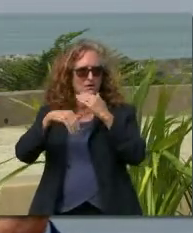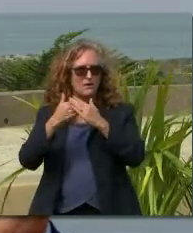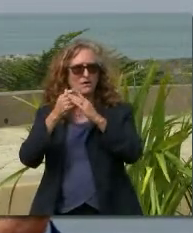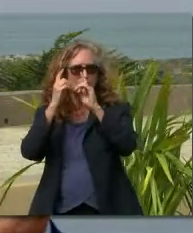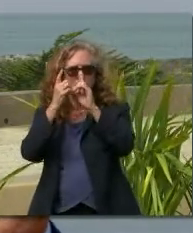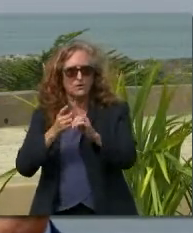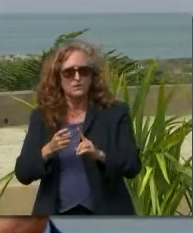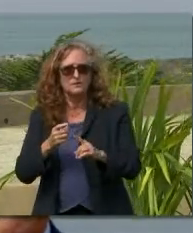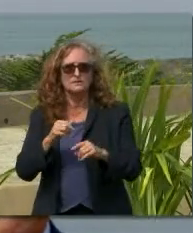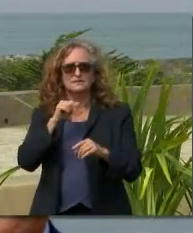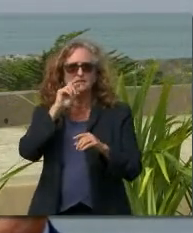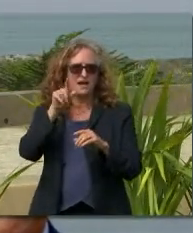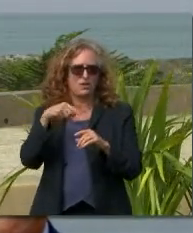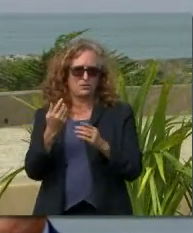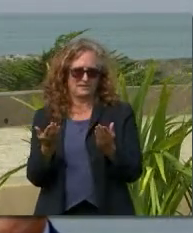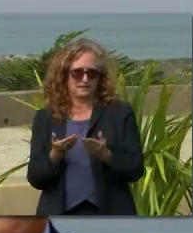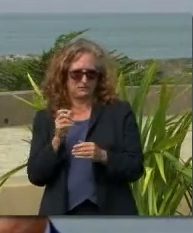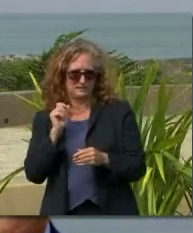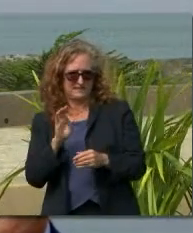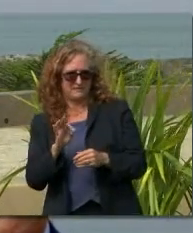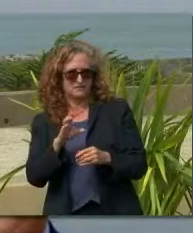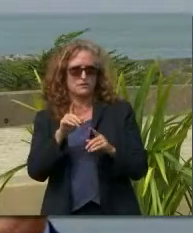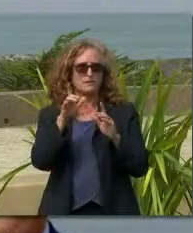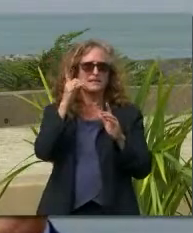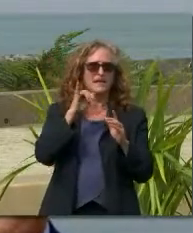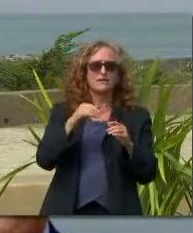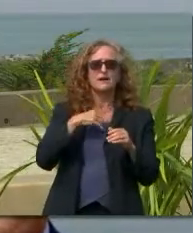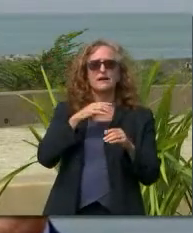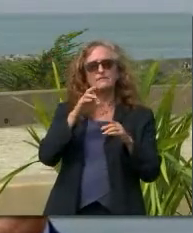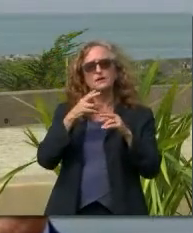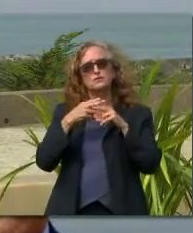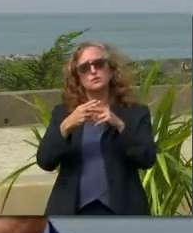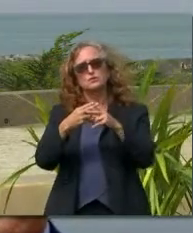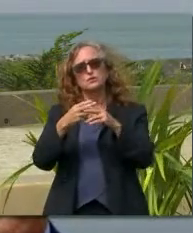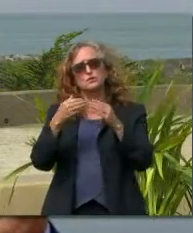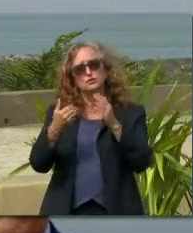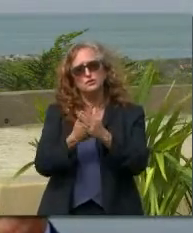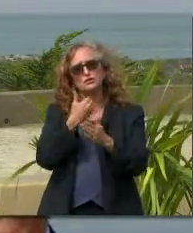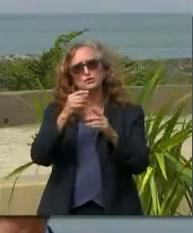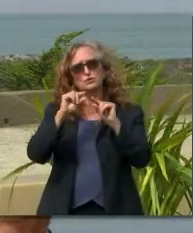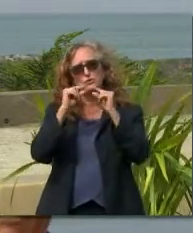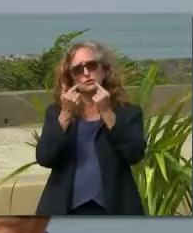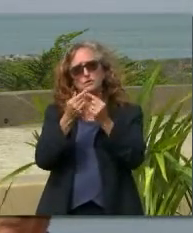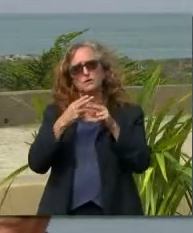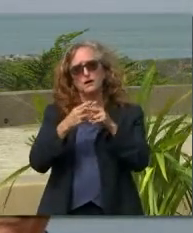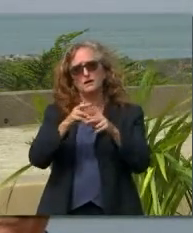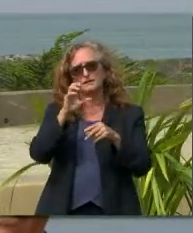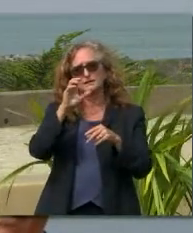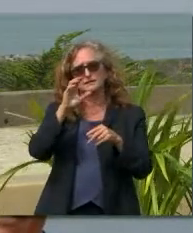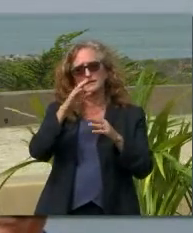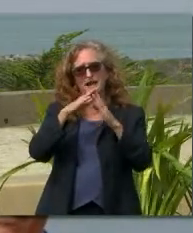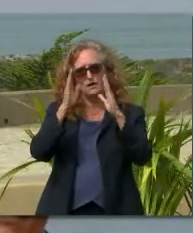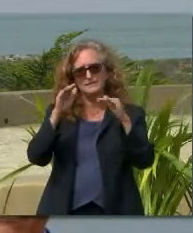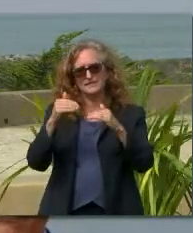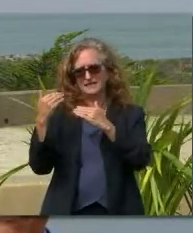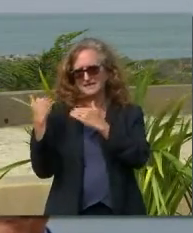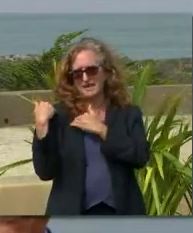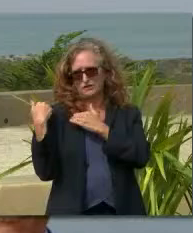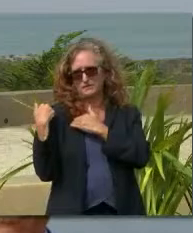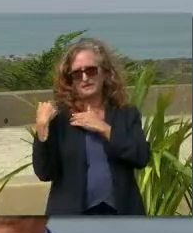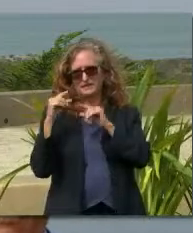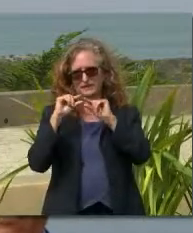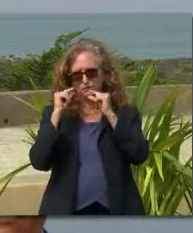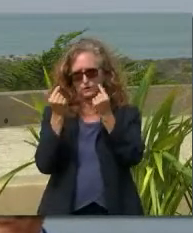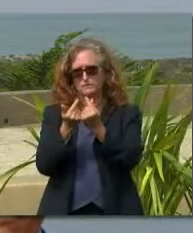other parts of the state. We created a new housing accountability unit. The state of California, HCD, our housing community development agency, sent that letter to San